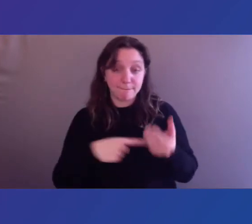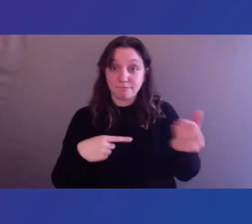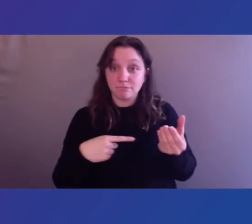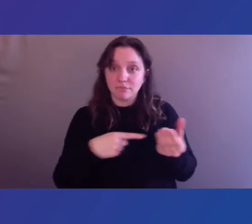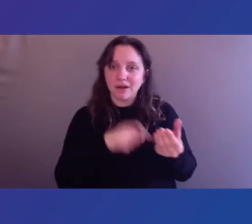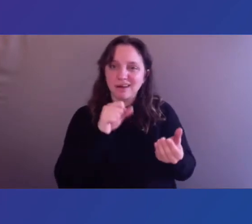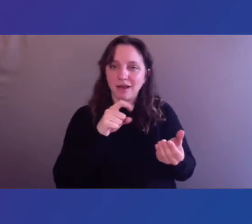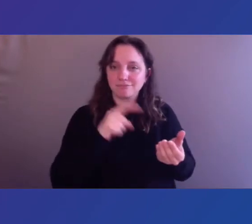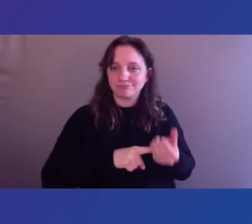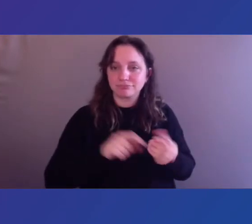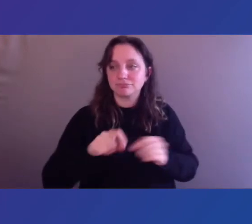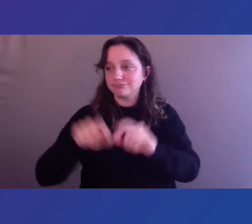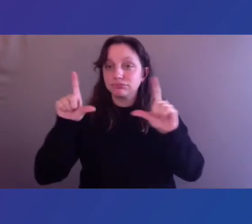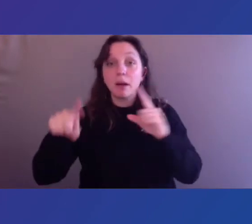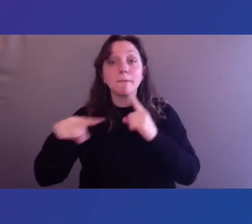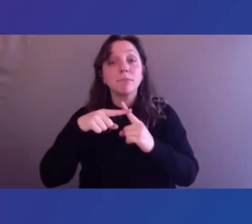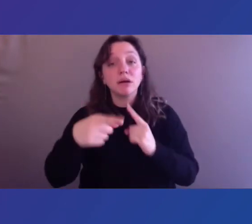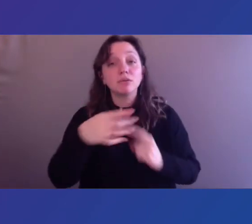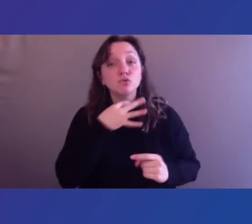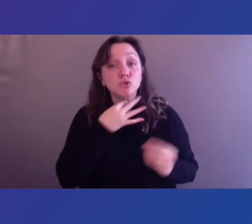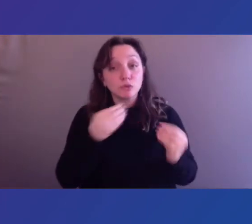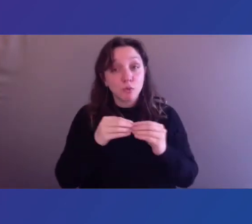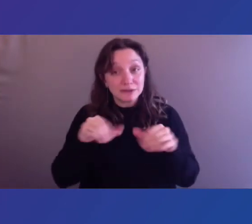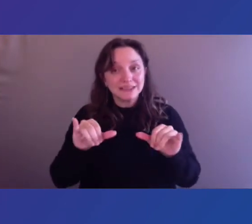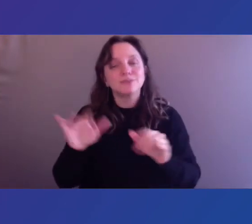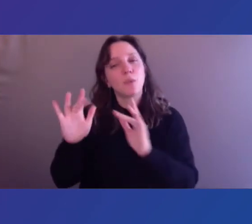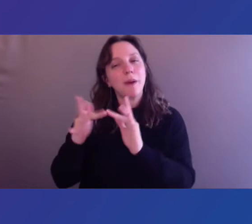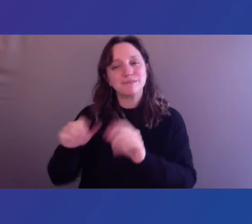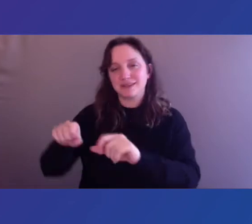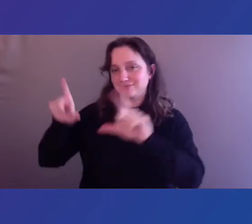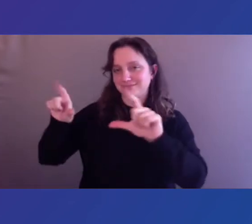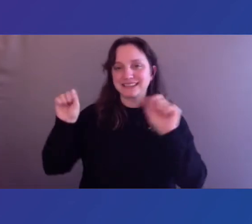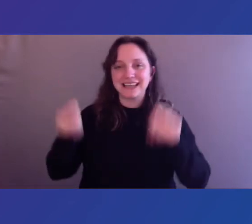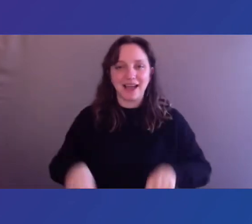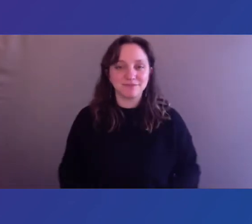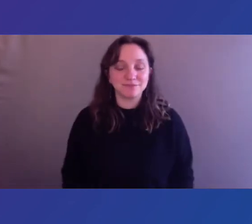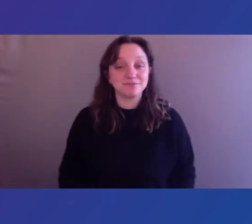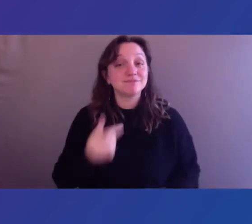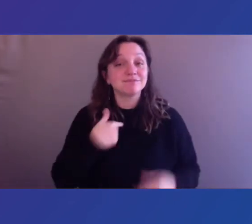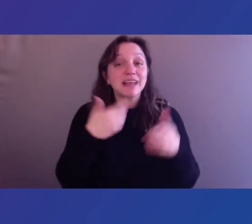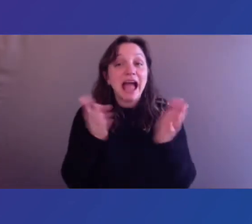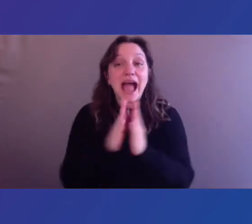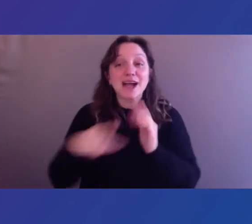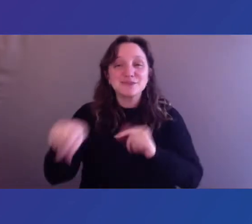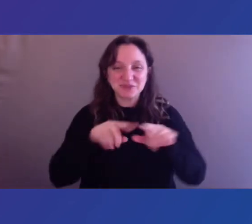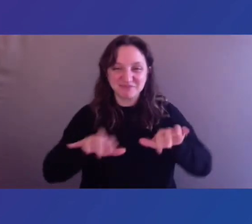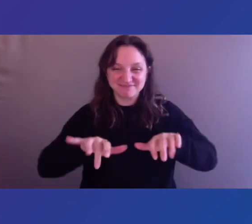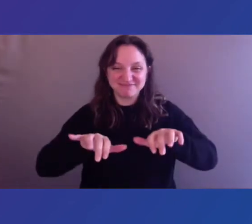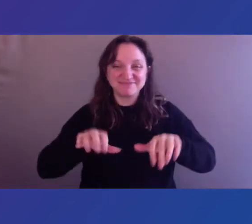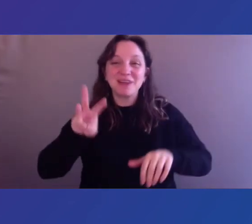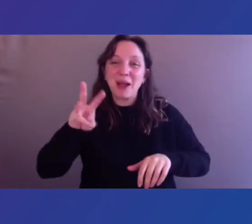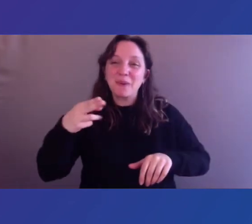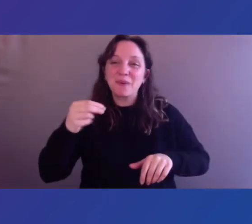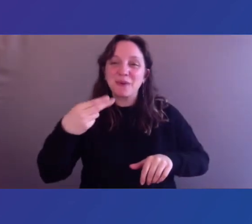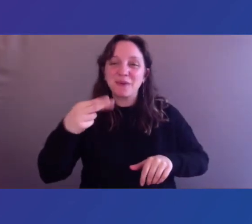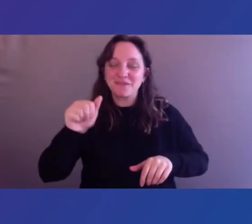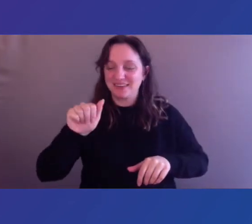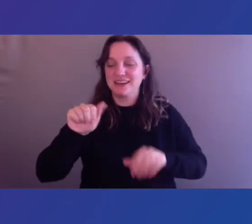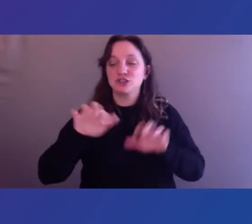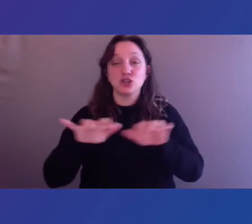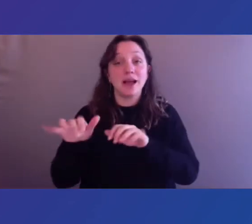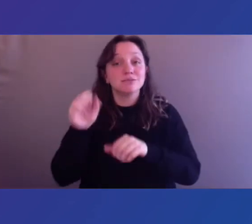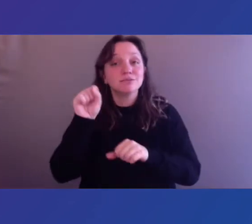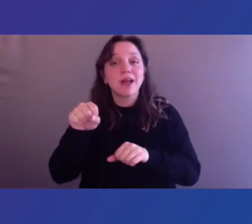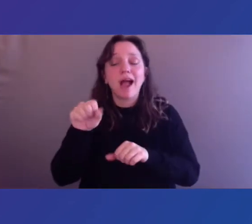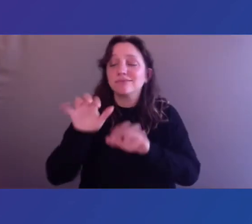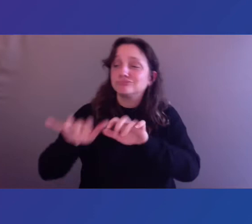available on our website. Feel free to introduce yourself in the Whova chat and you can use the Q&A to post questions for